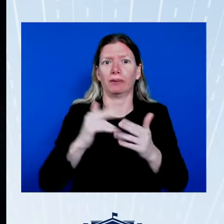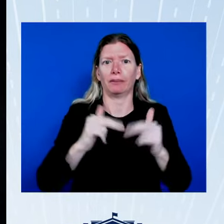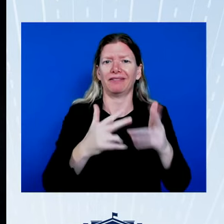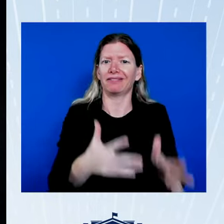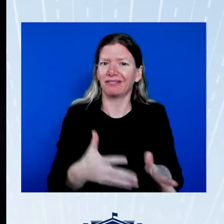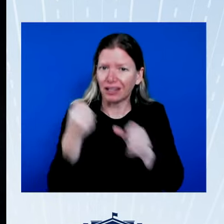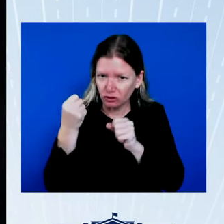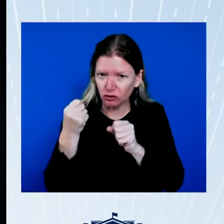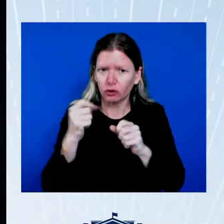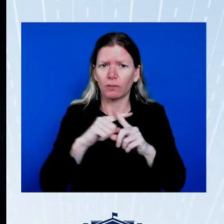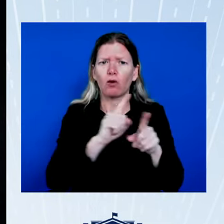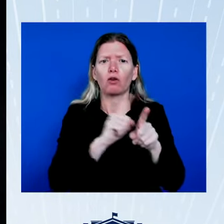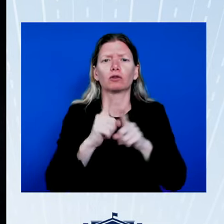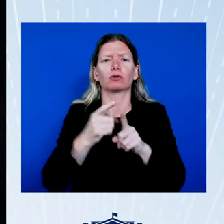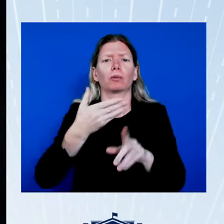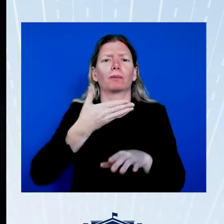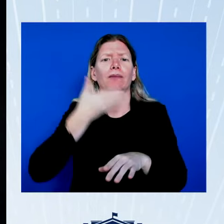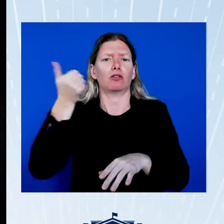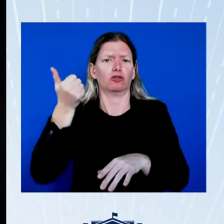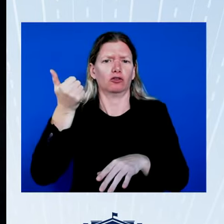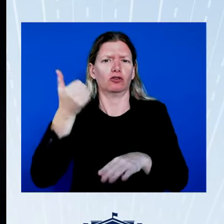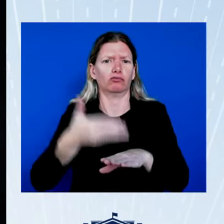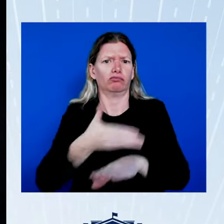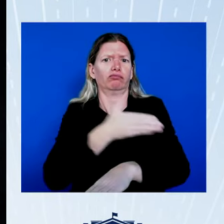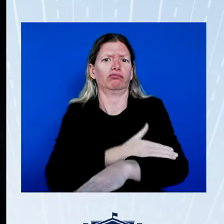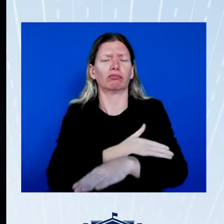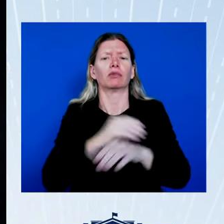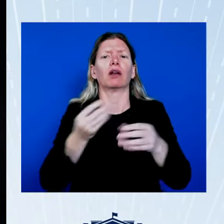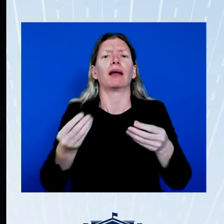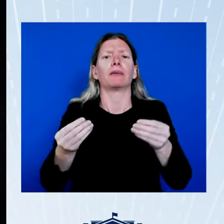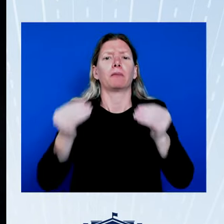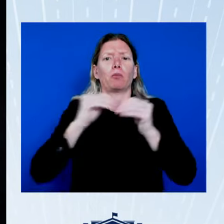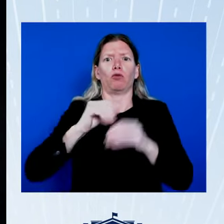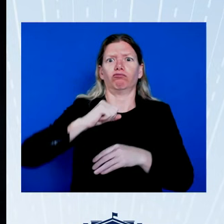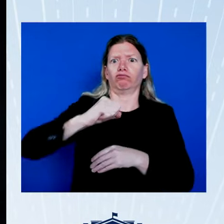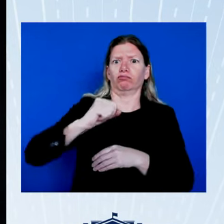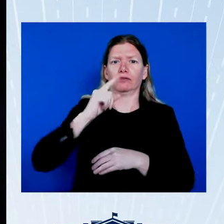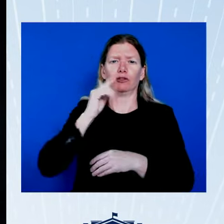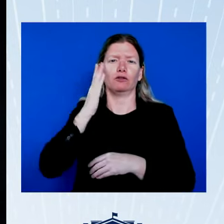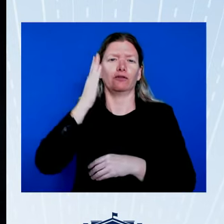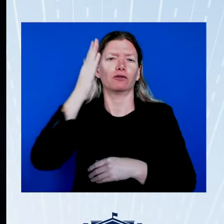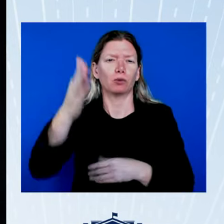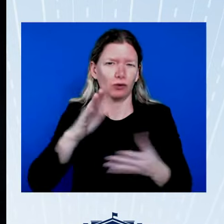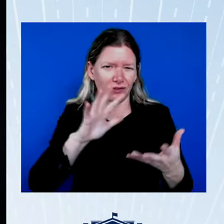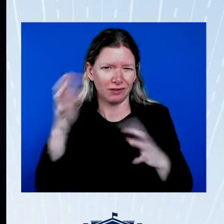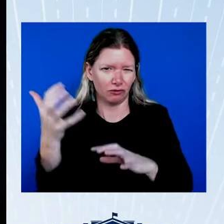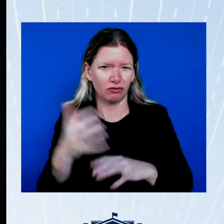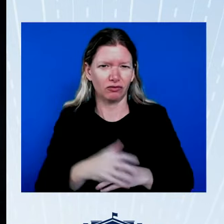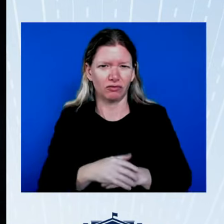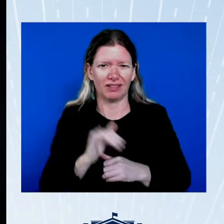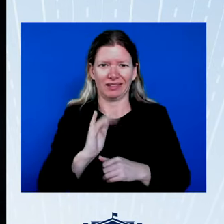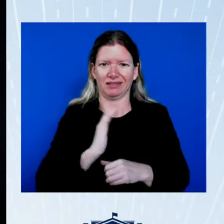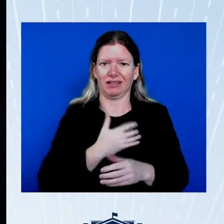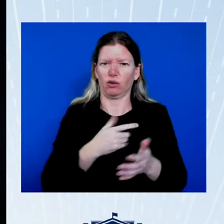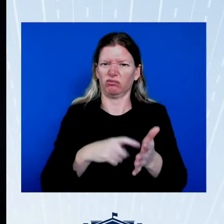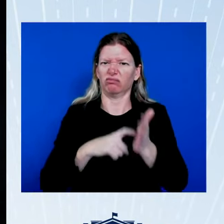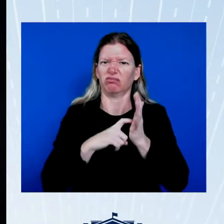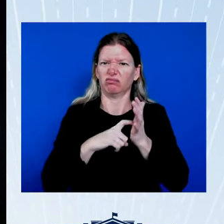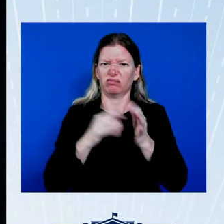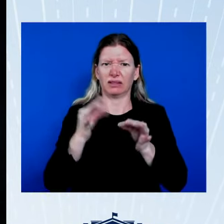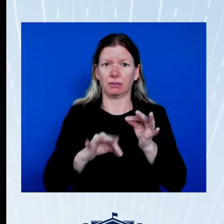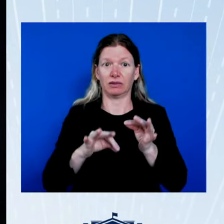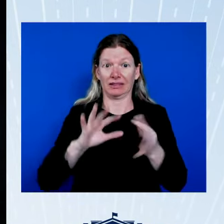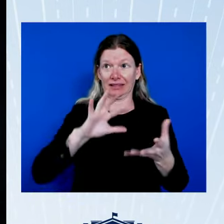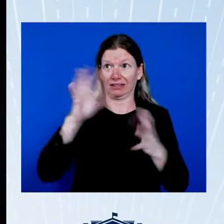future. Our mandate from him is simple. When disasters strike and your home or your town is